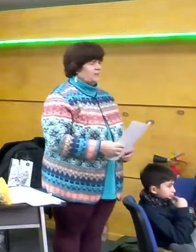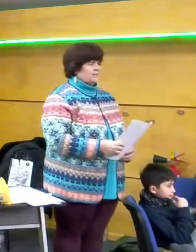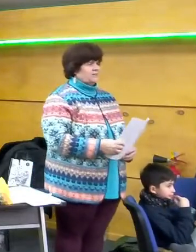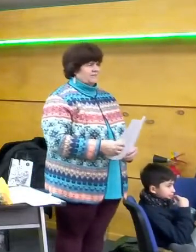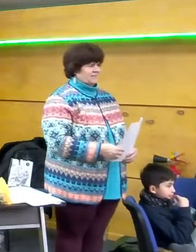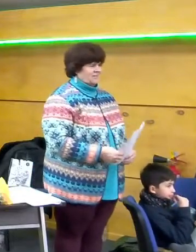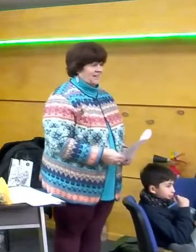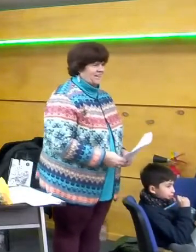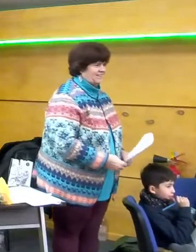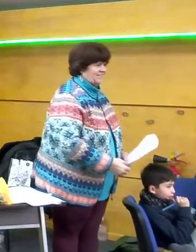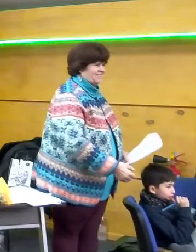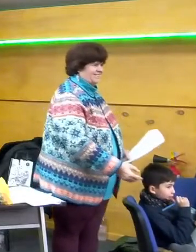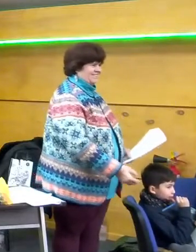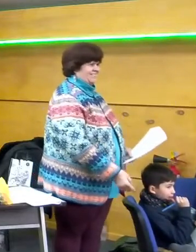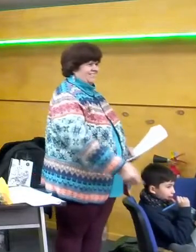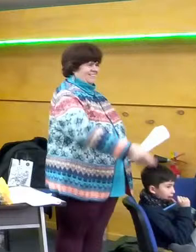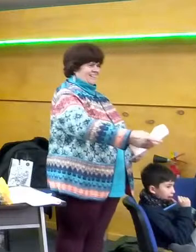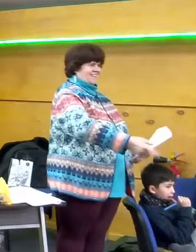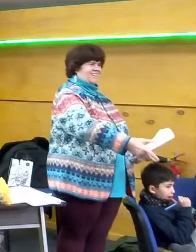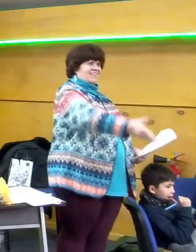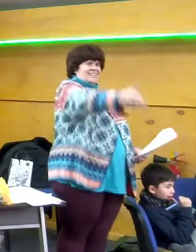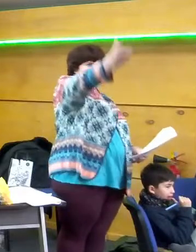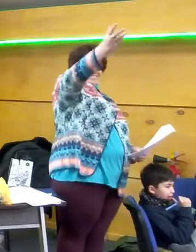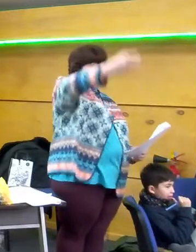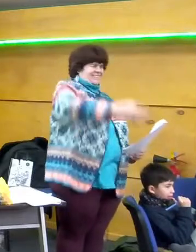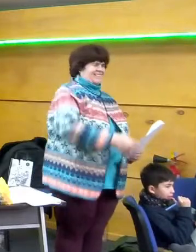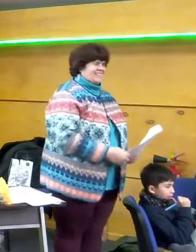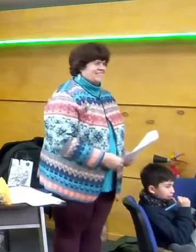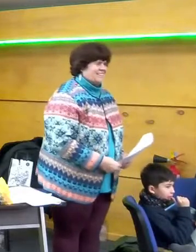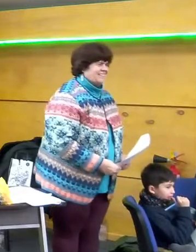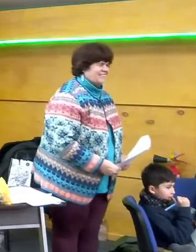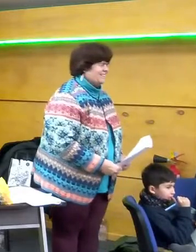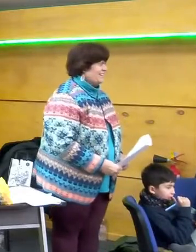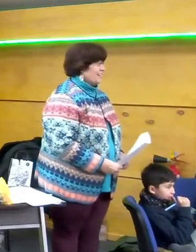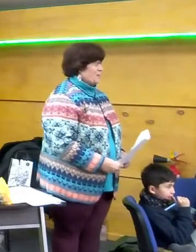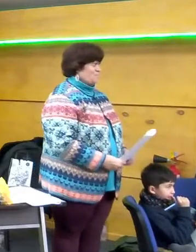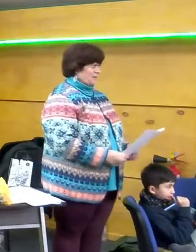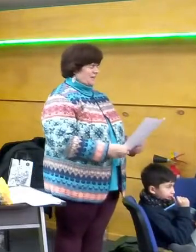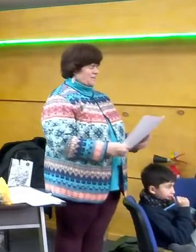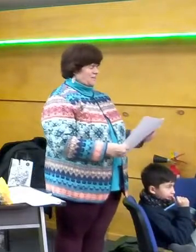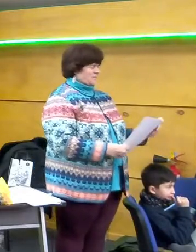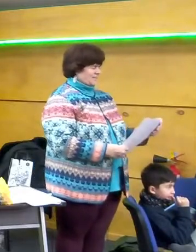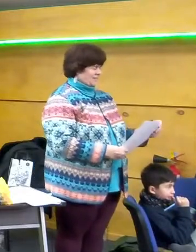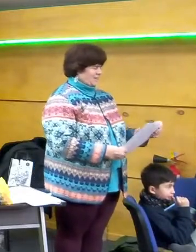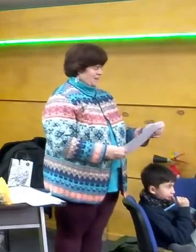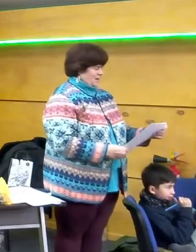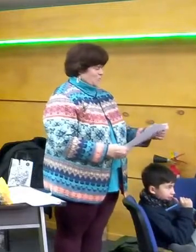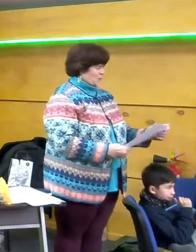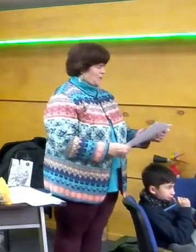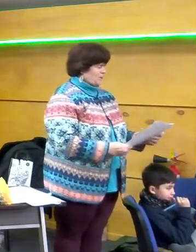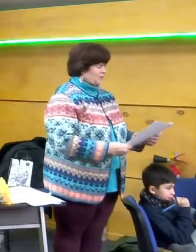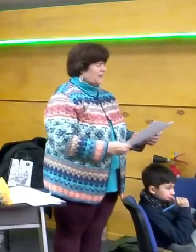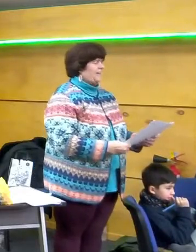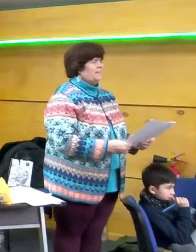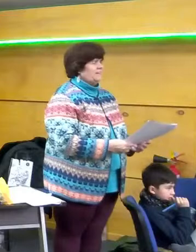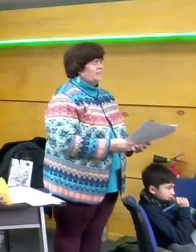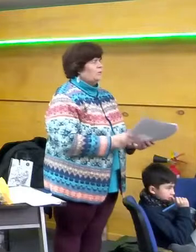front row here. Okay. All right. Up you go. Up you go. We're